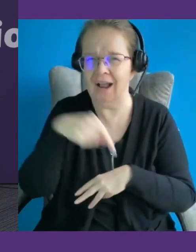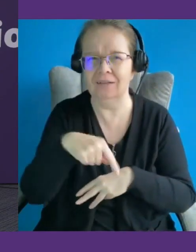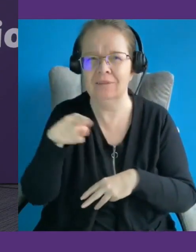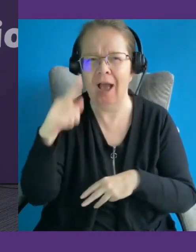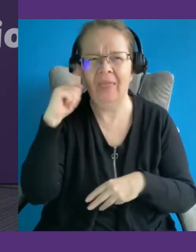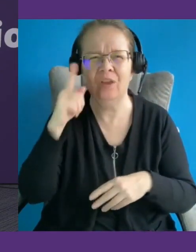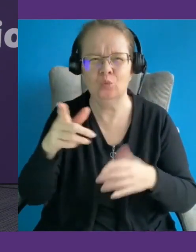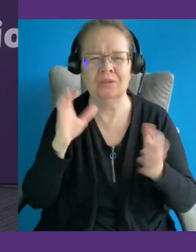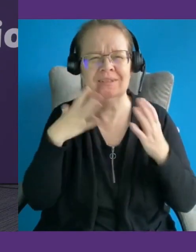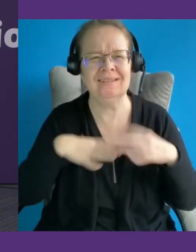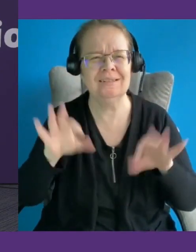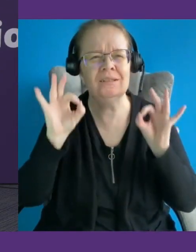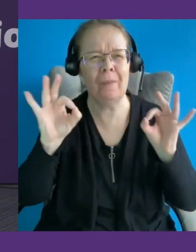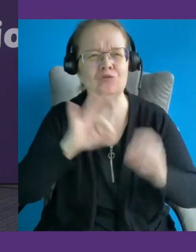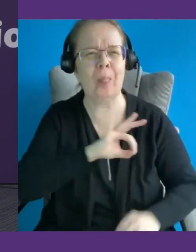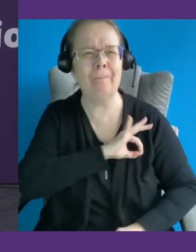point.